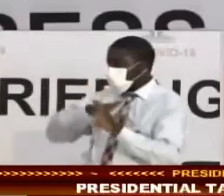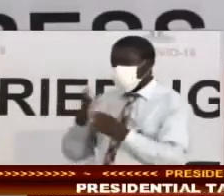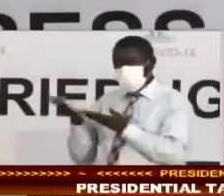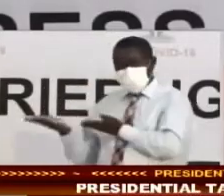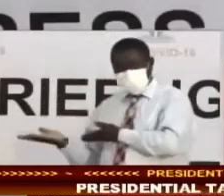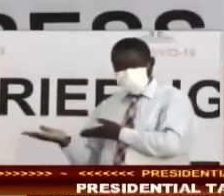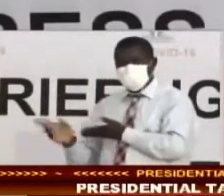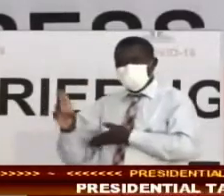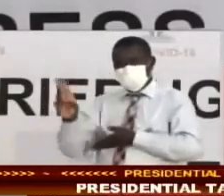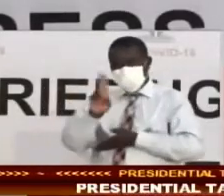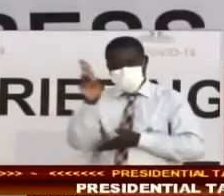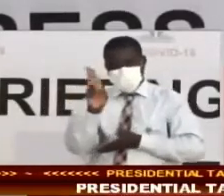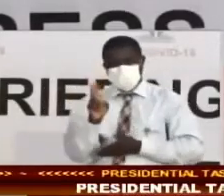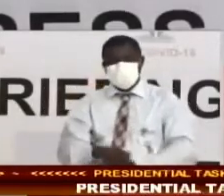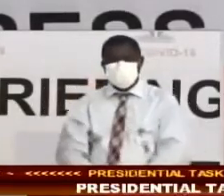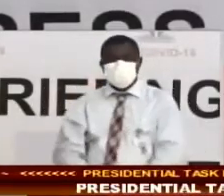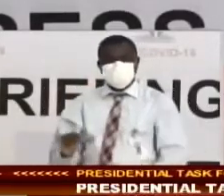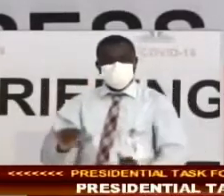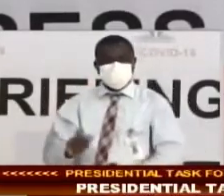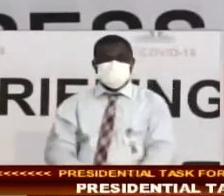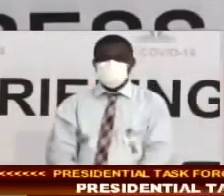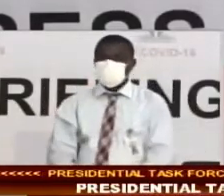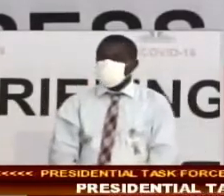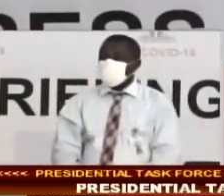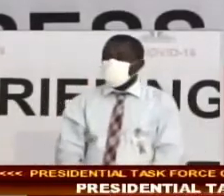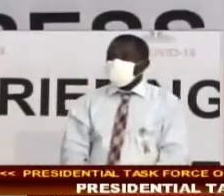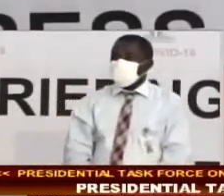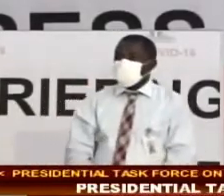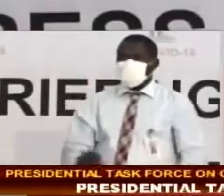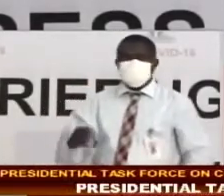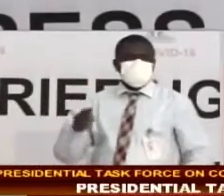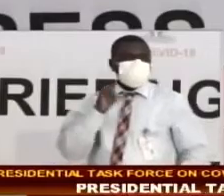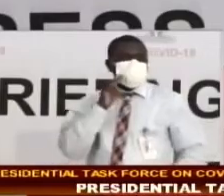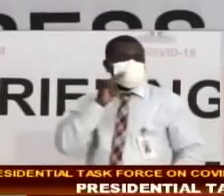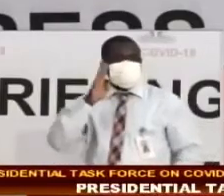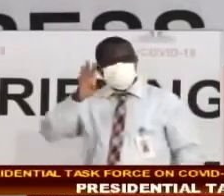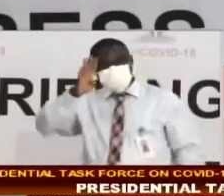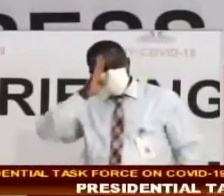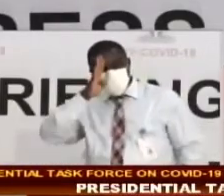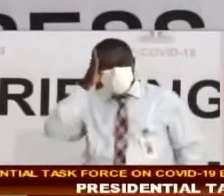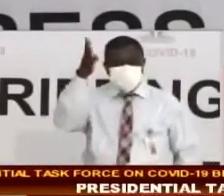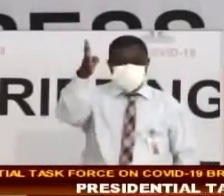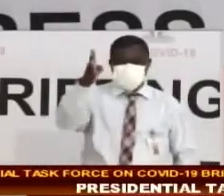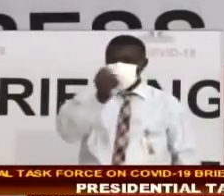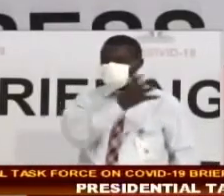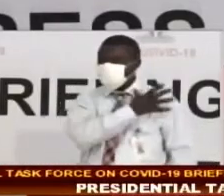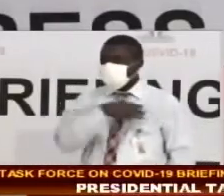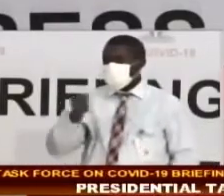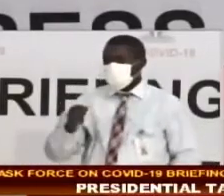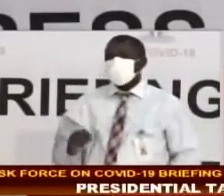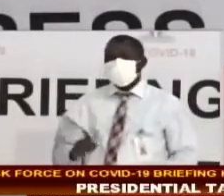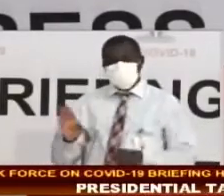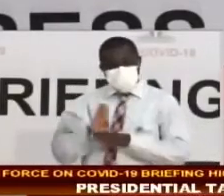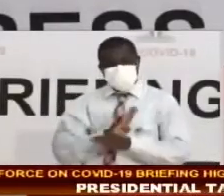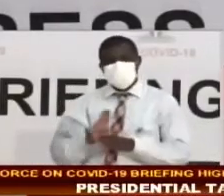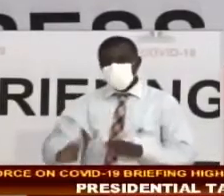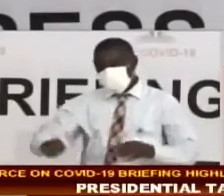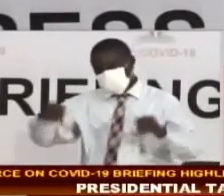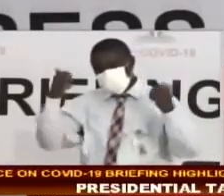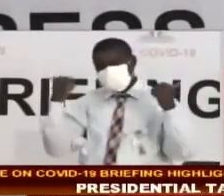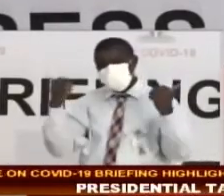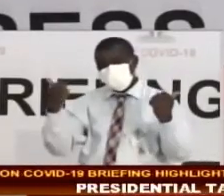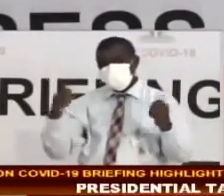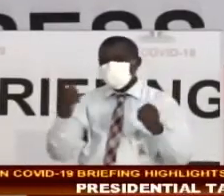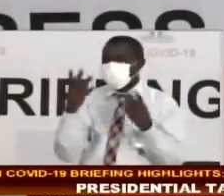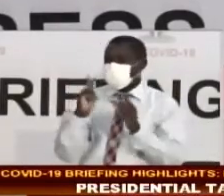We do recognize the Nigerian creative enterprising spirit already at work, with so many people already